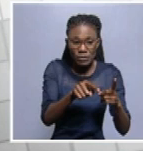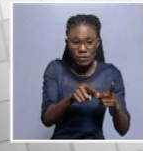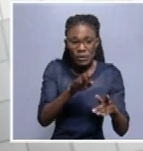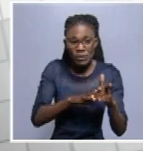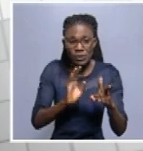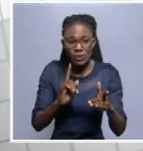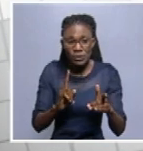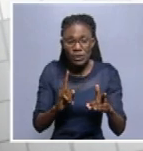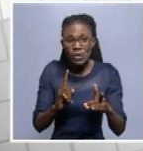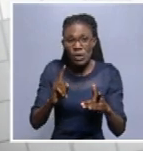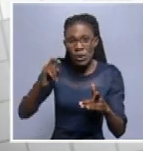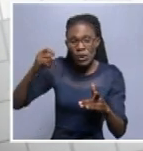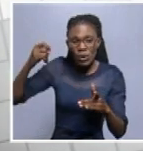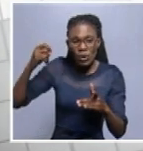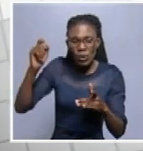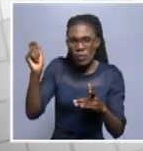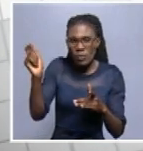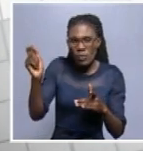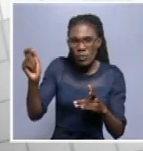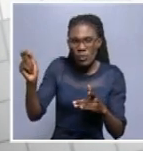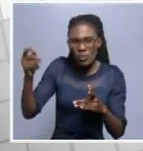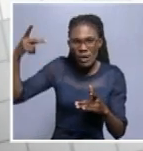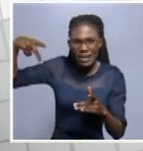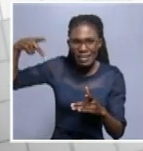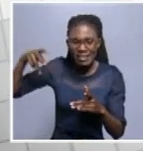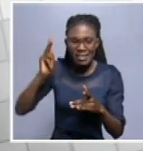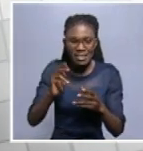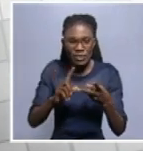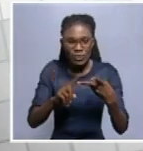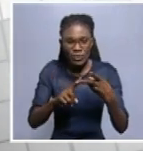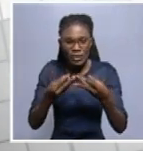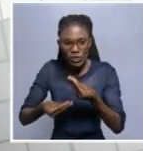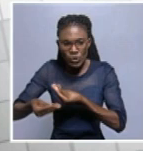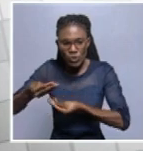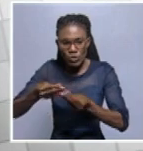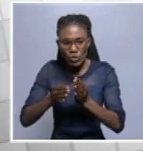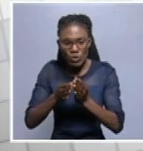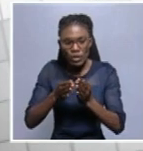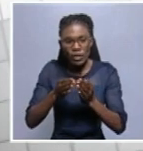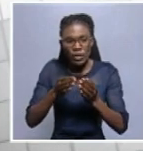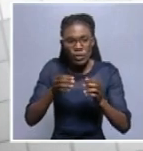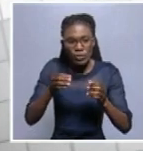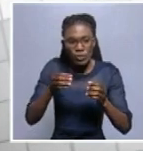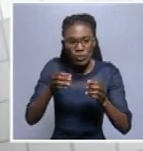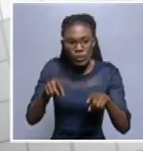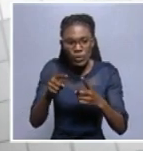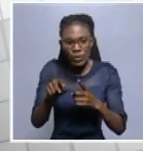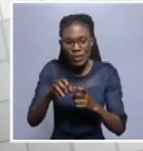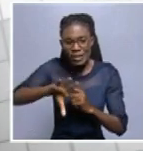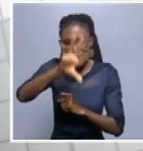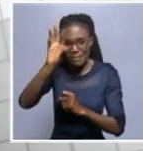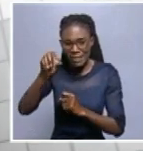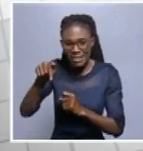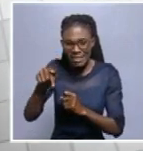about geopolitical interests as well as economic interest. Now, Africa as a bloc has